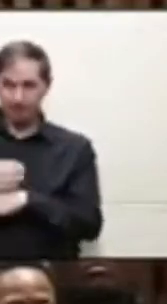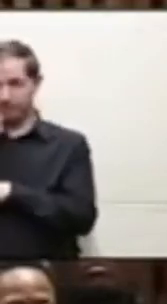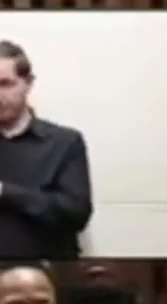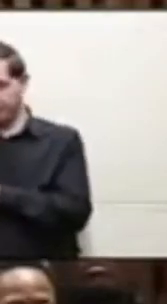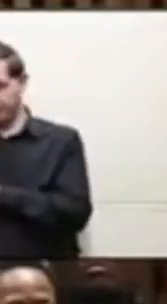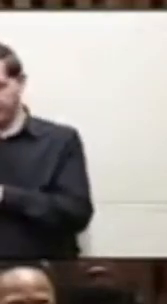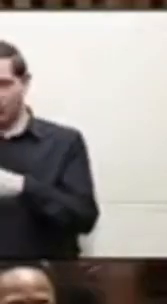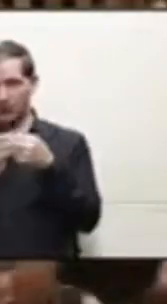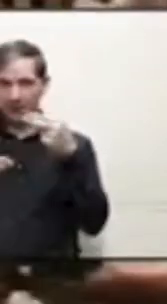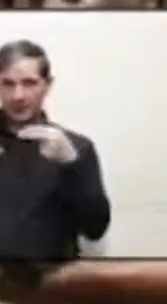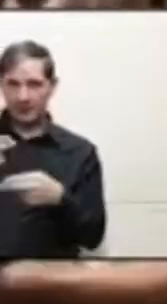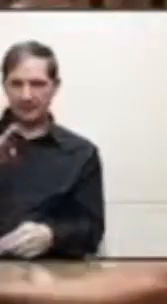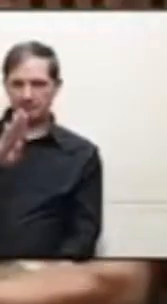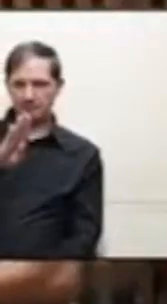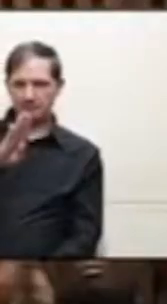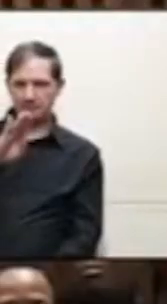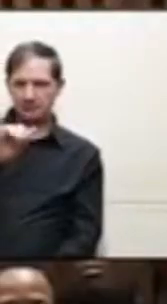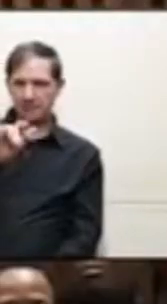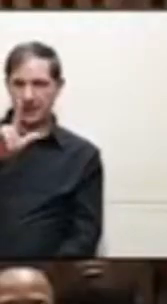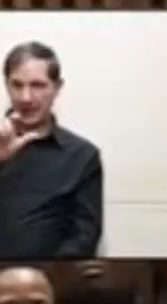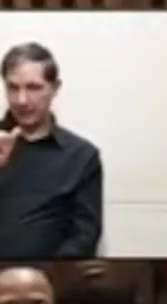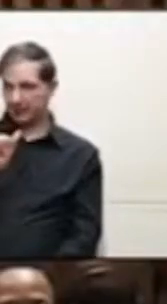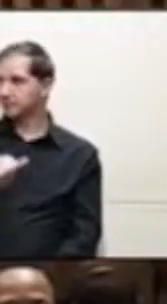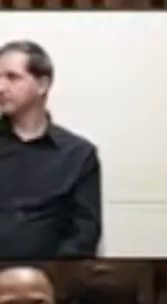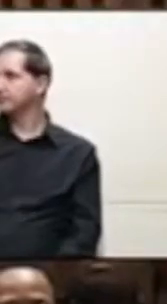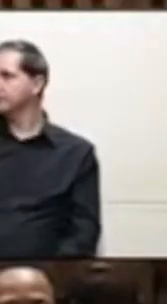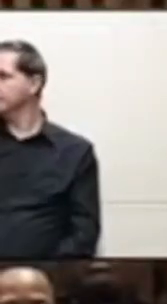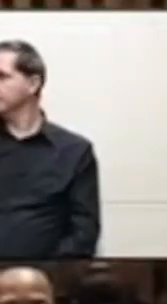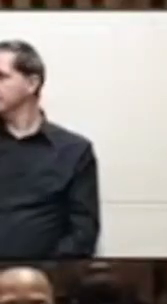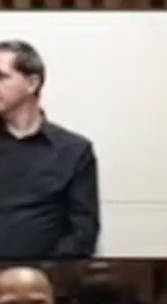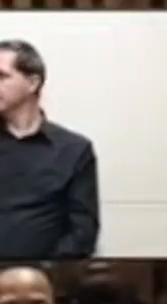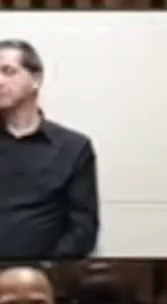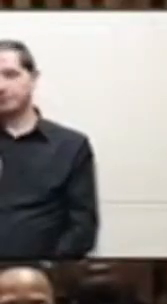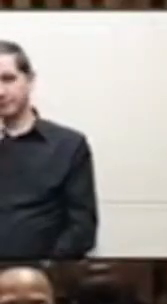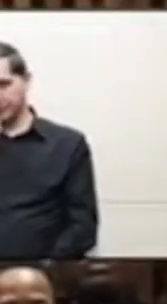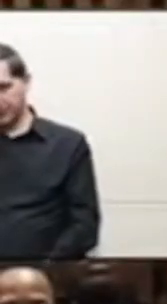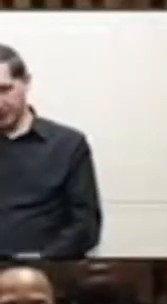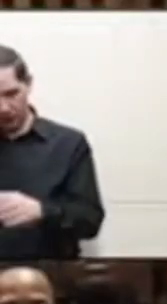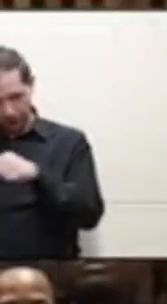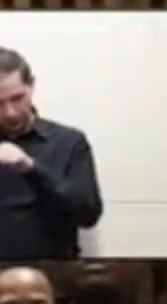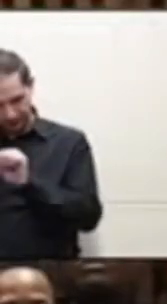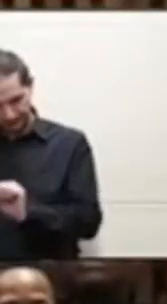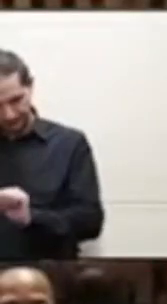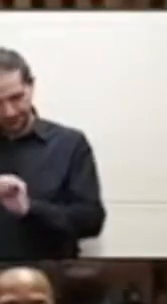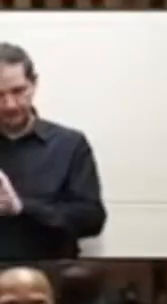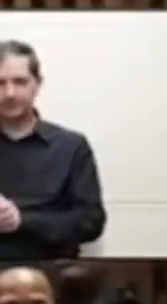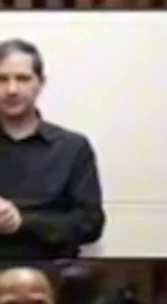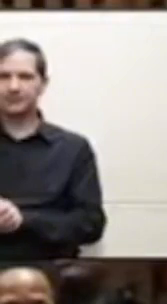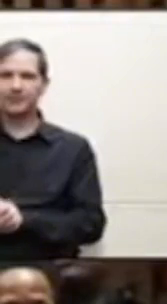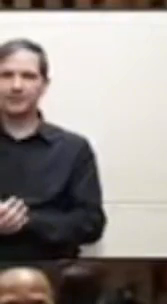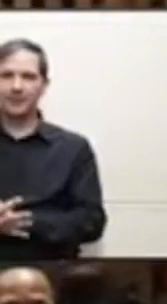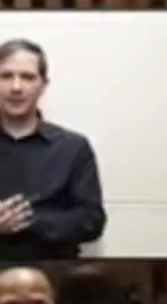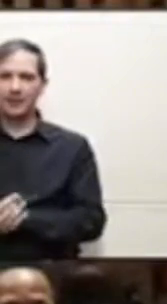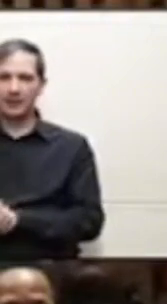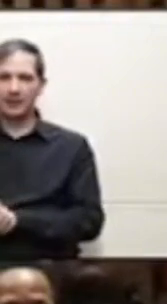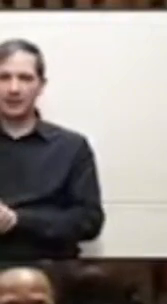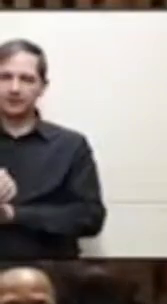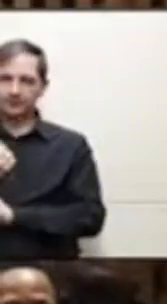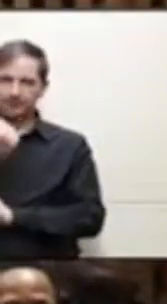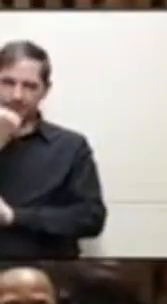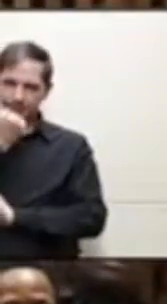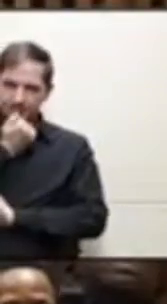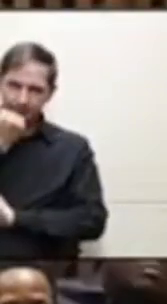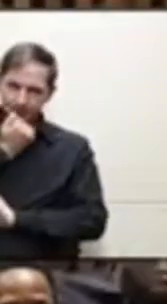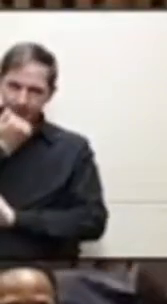Bila. Thank you so much, the chairperson of the session. My apology,